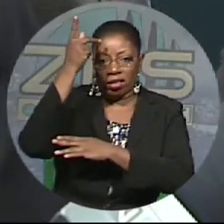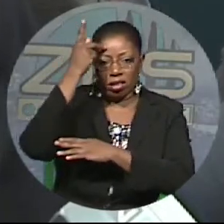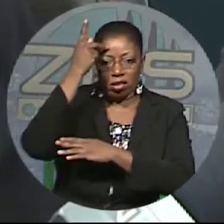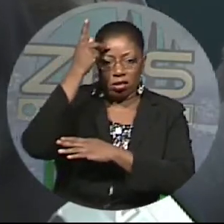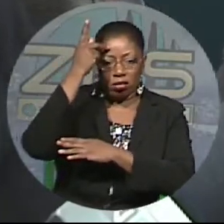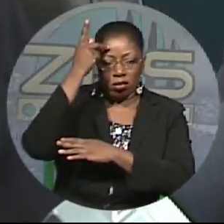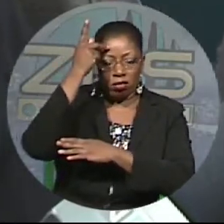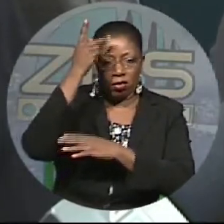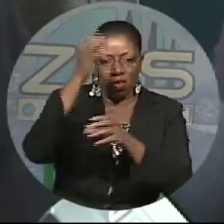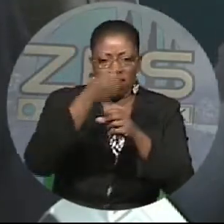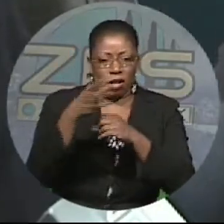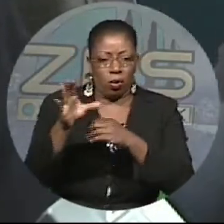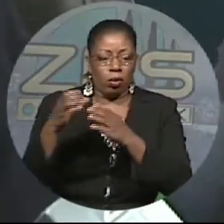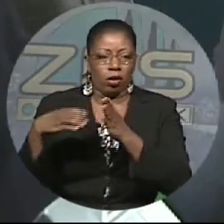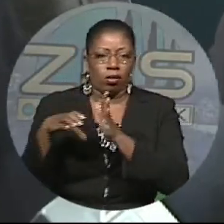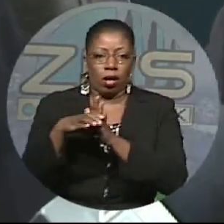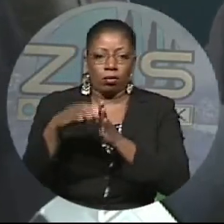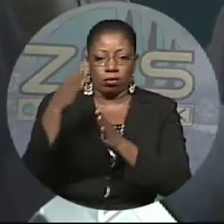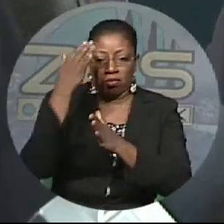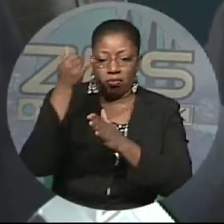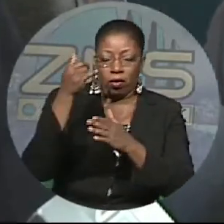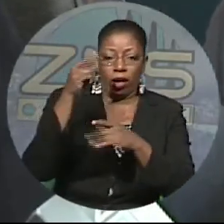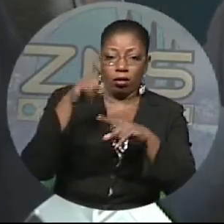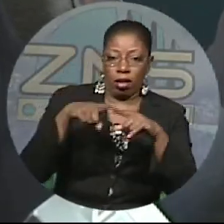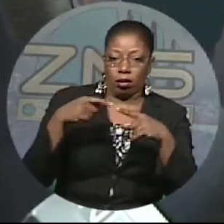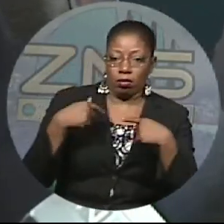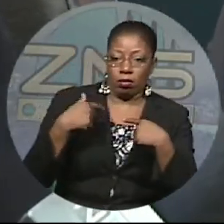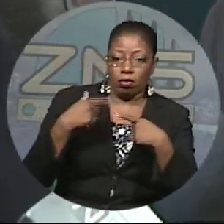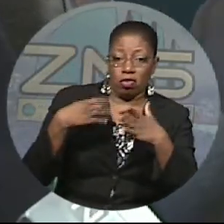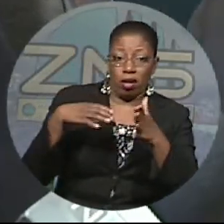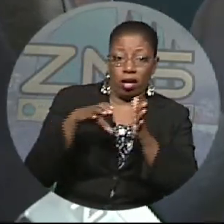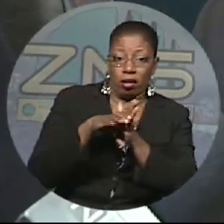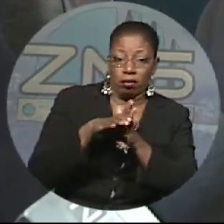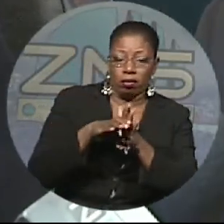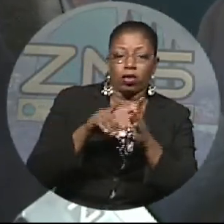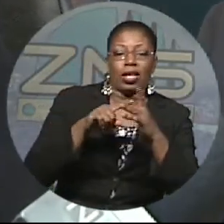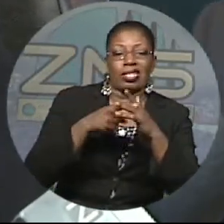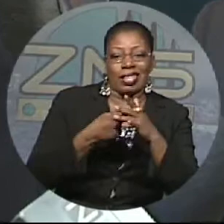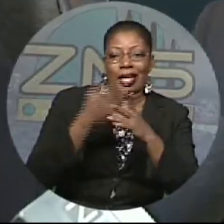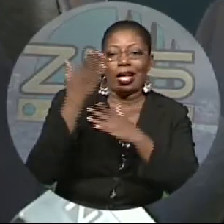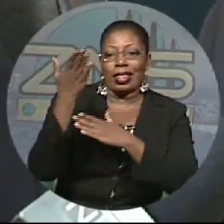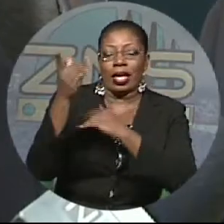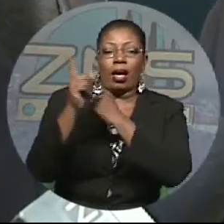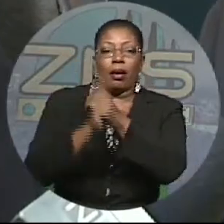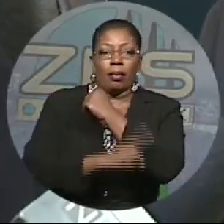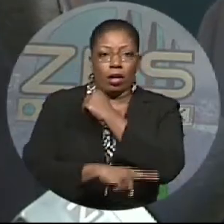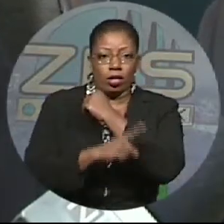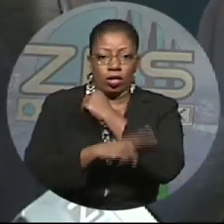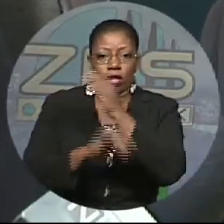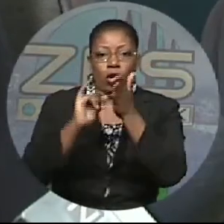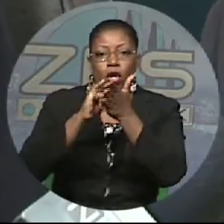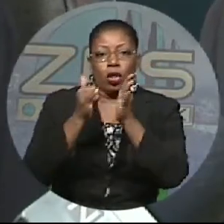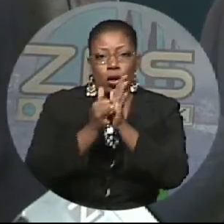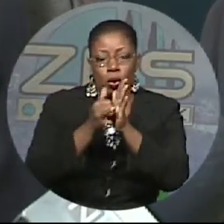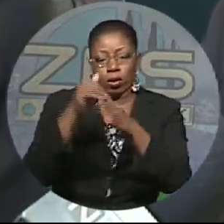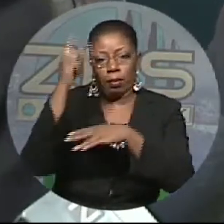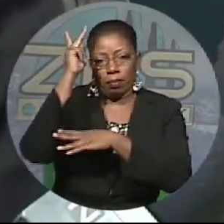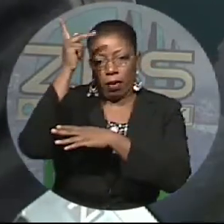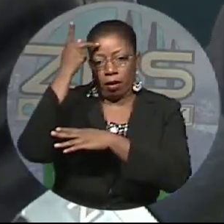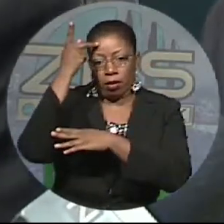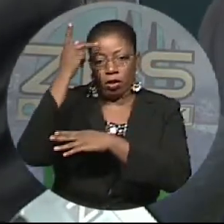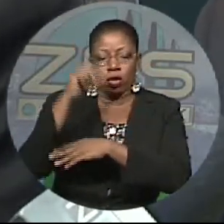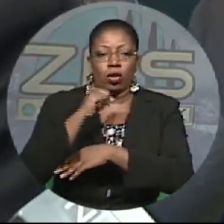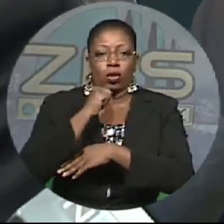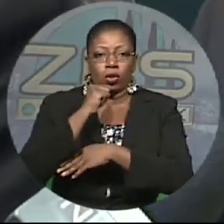with obvious crimes, why can't they do it? So let's start there by punishing members of parliament who refuse